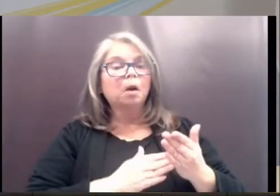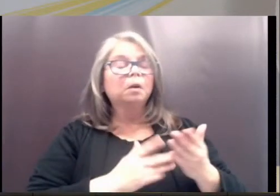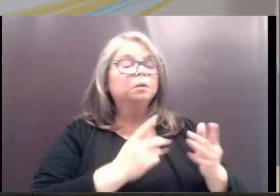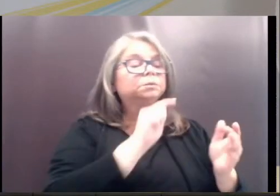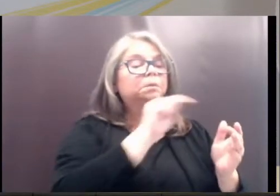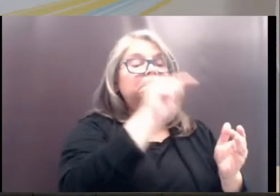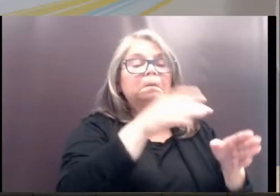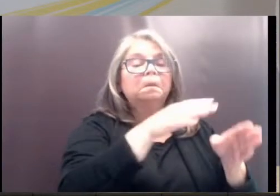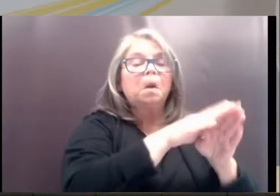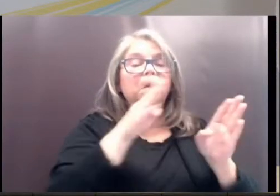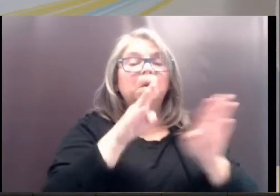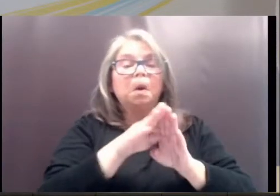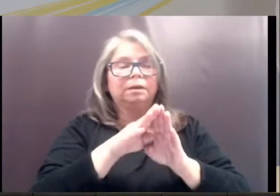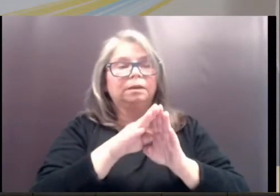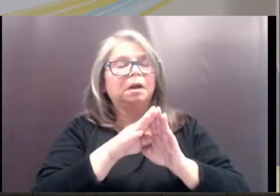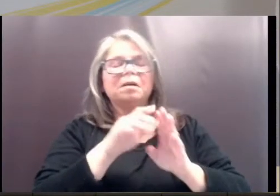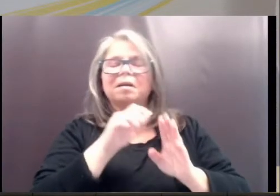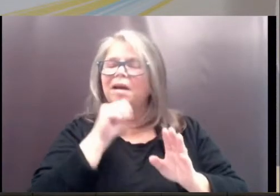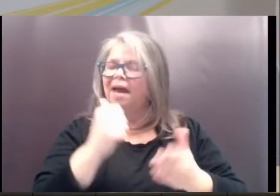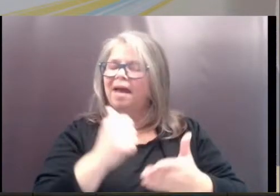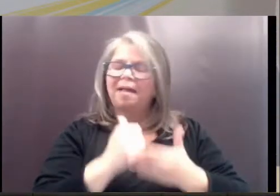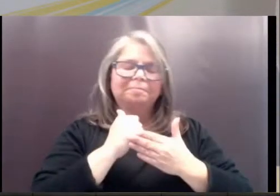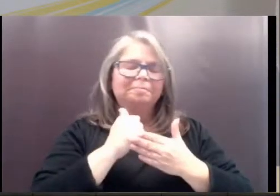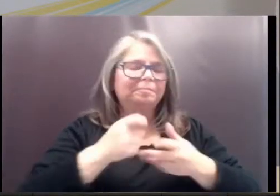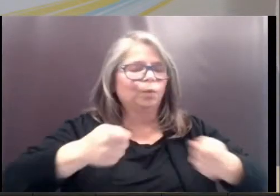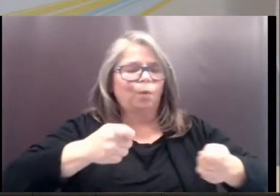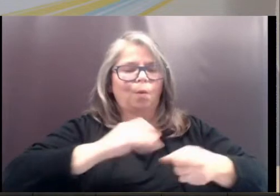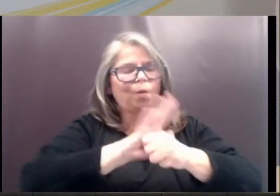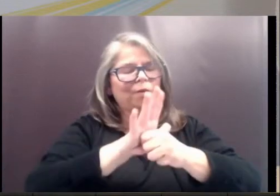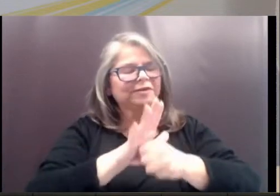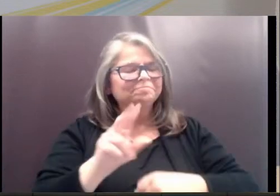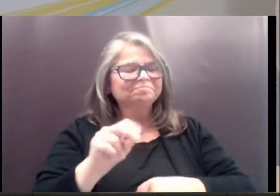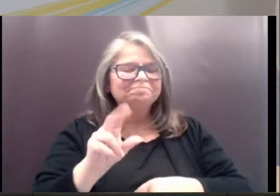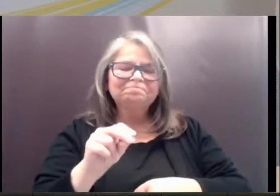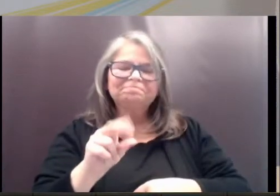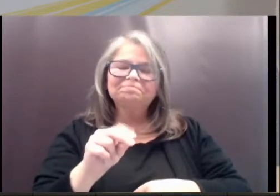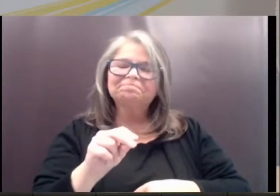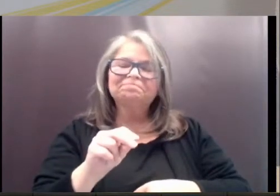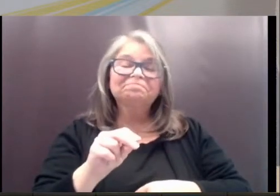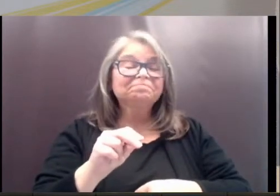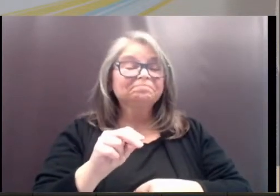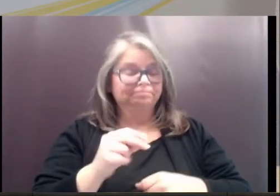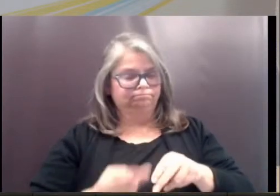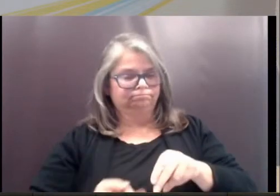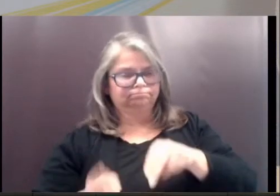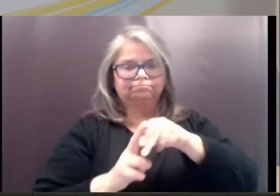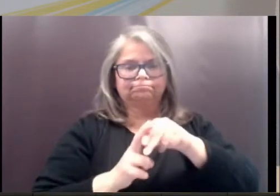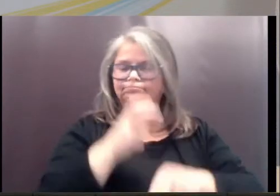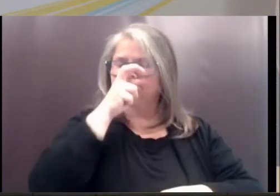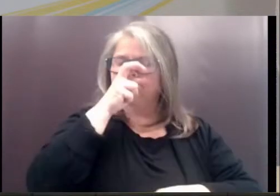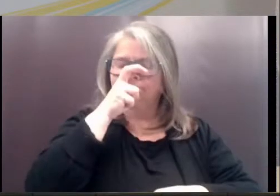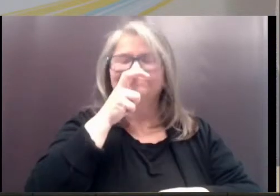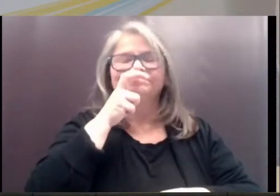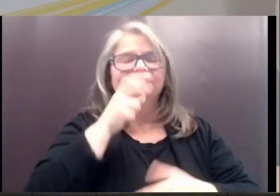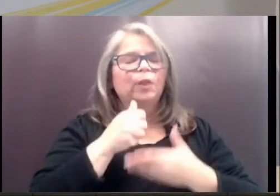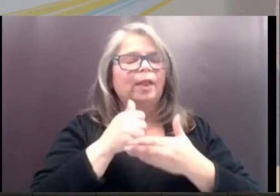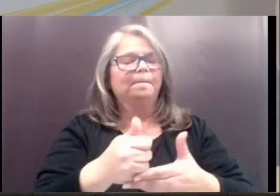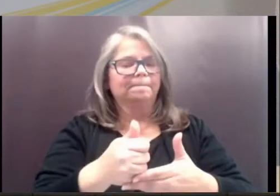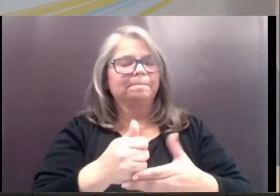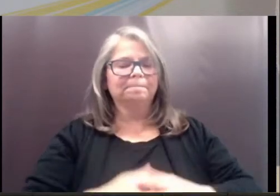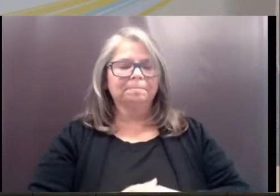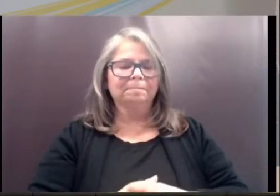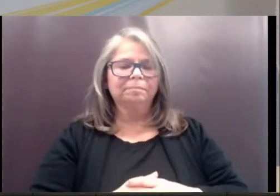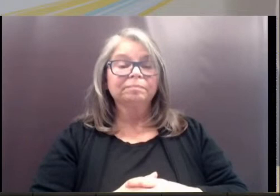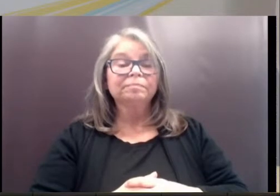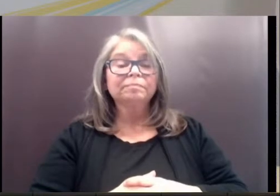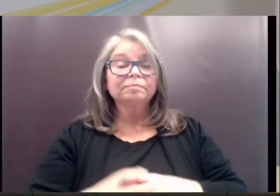virus as stronger measures. To deal with the sharp rise in cases of COVID-19 that we have seen over the